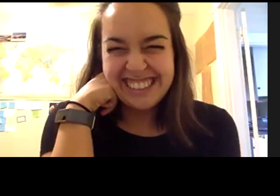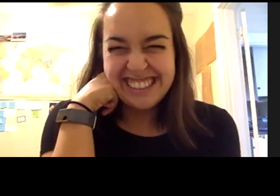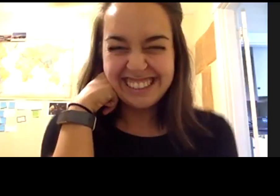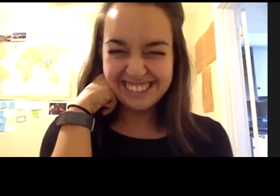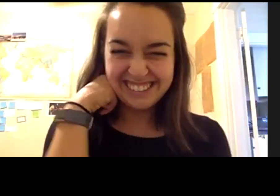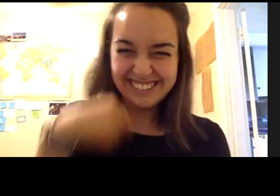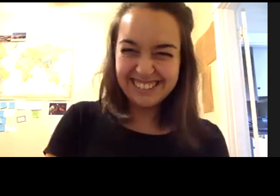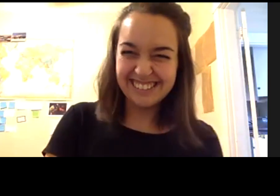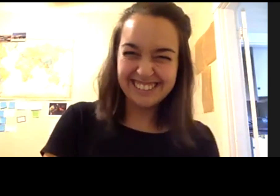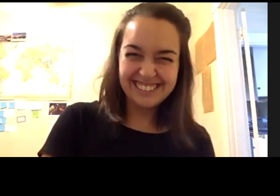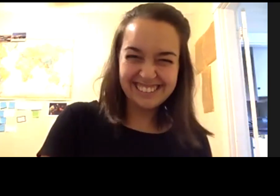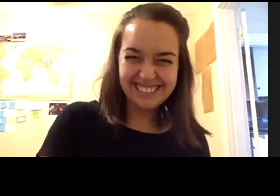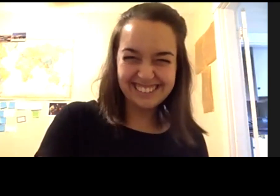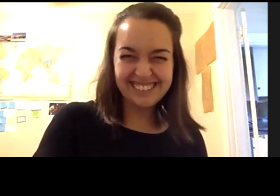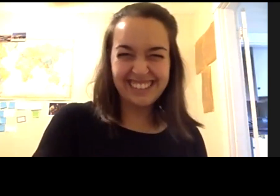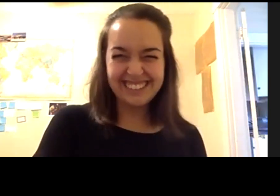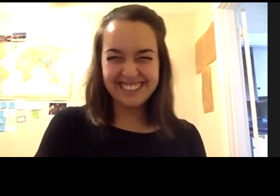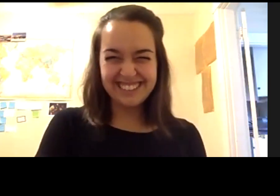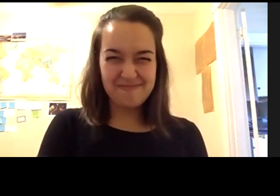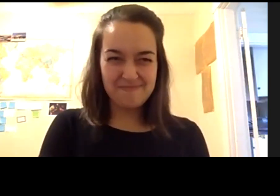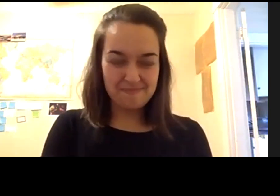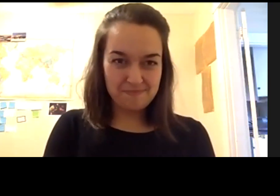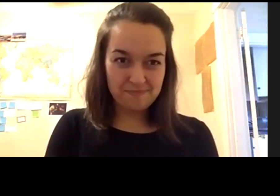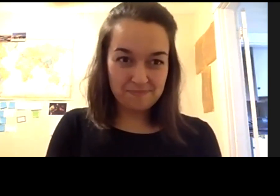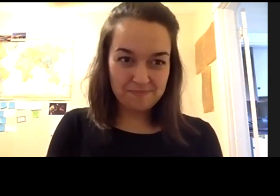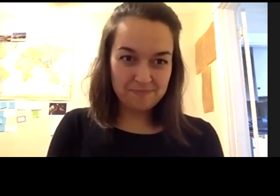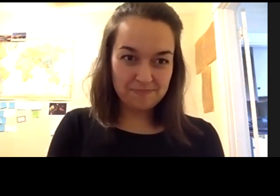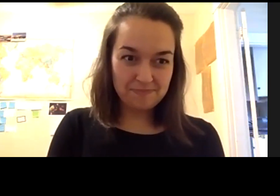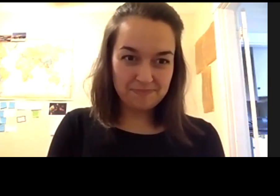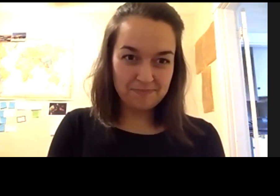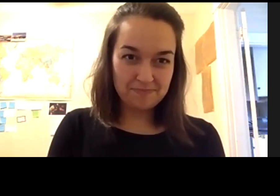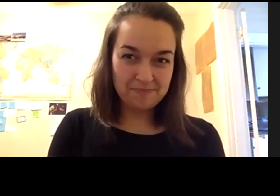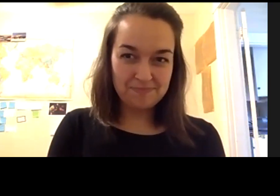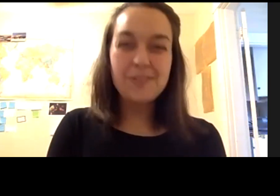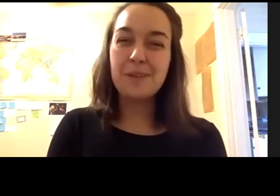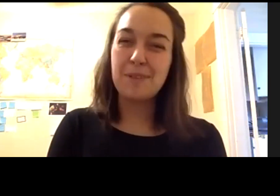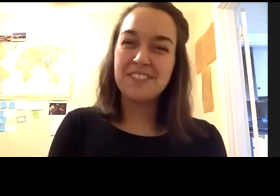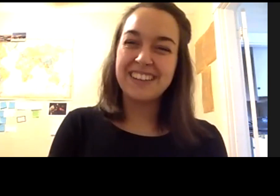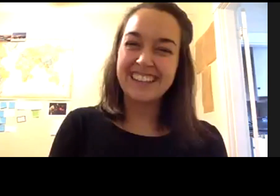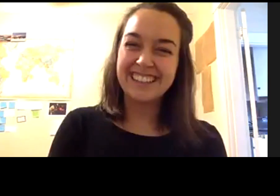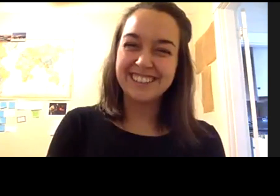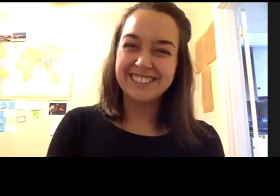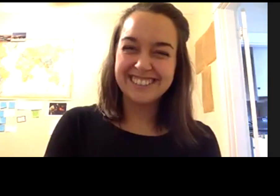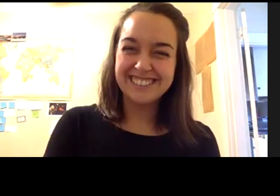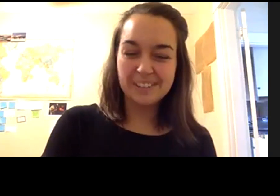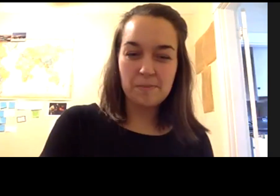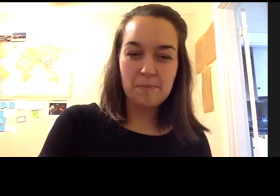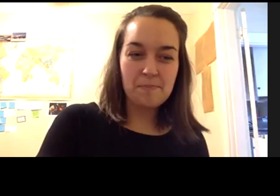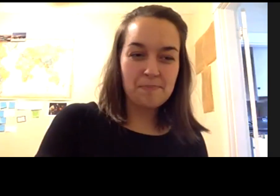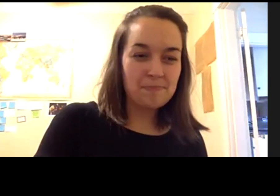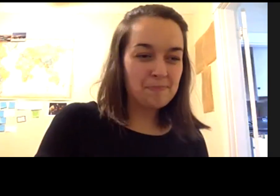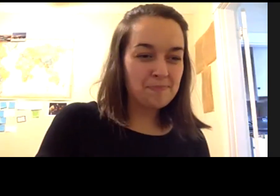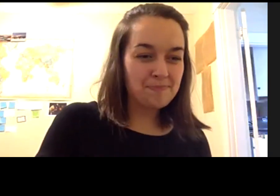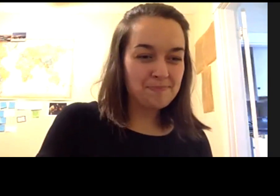do. No problem at all. If there's anything I can do to help, just let me know. Okay, perfect. Thank you.